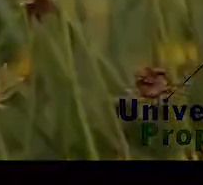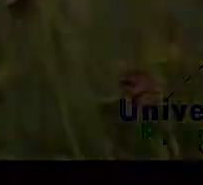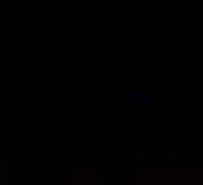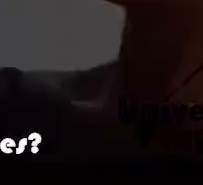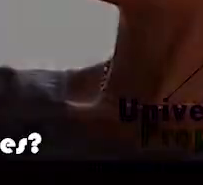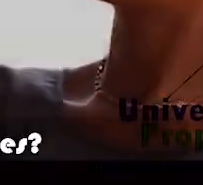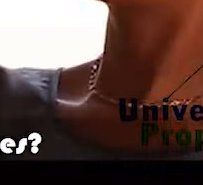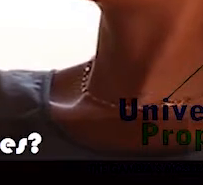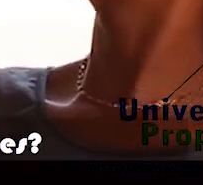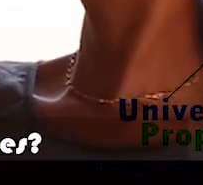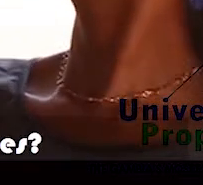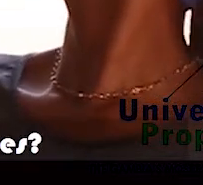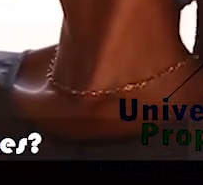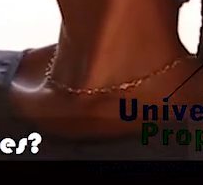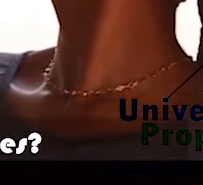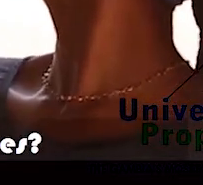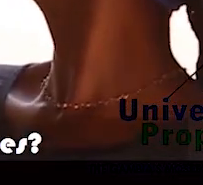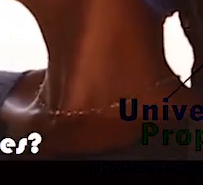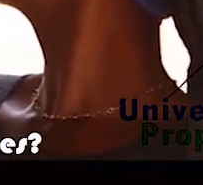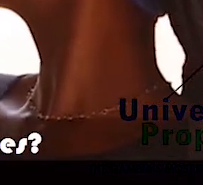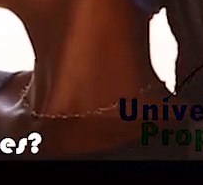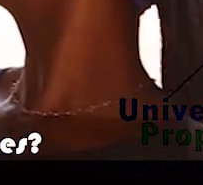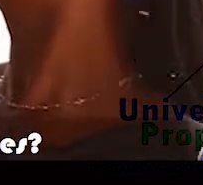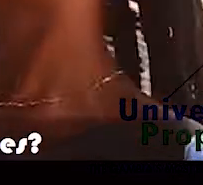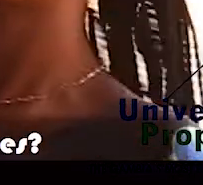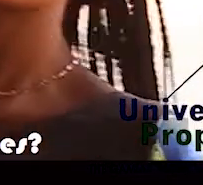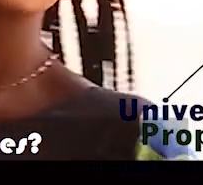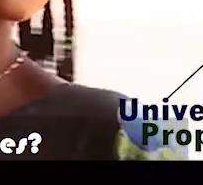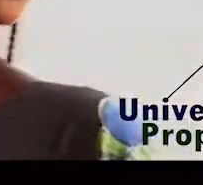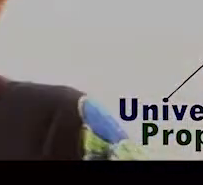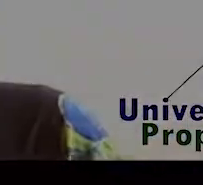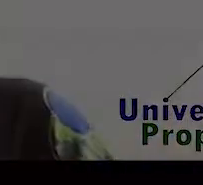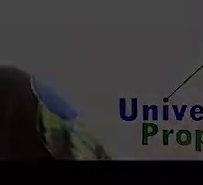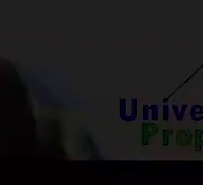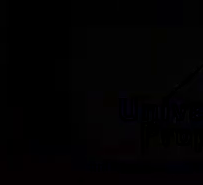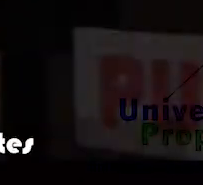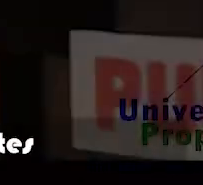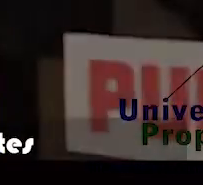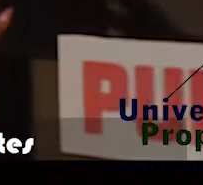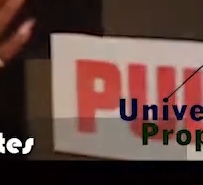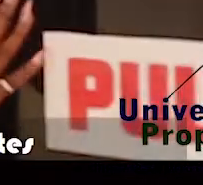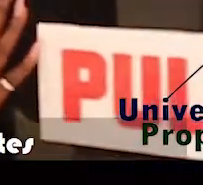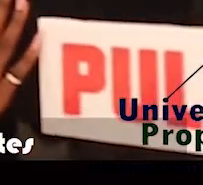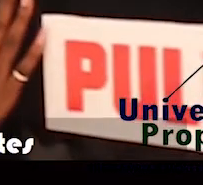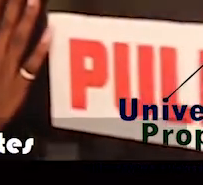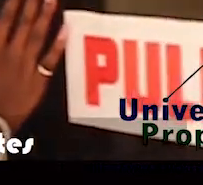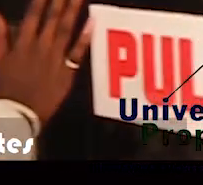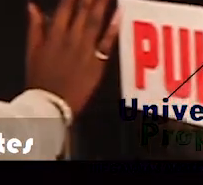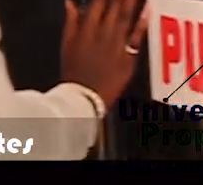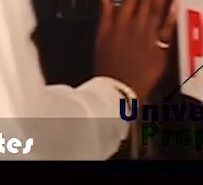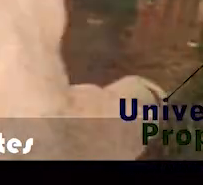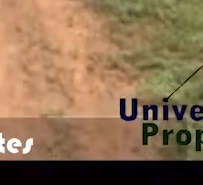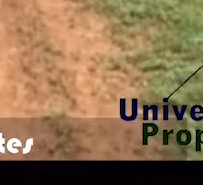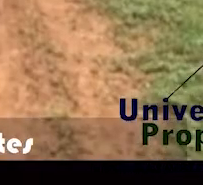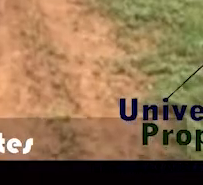birds? Does accessibility contribute to your daily activities? If yes, Universal Properties has